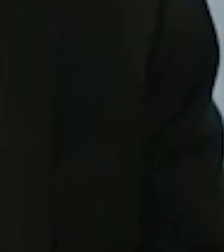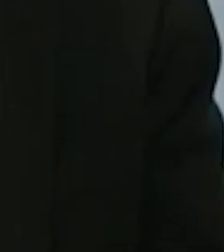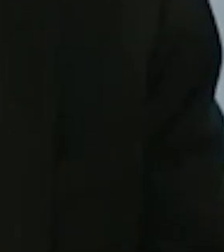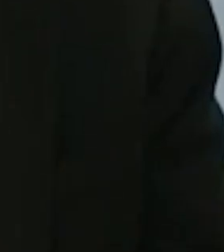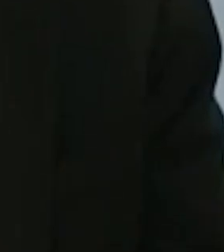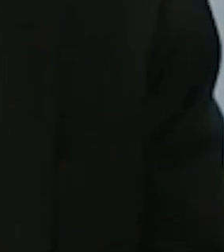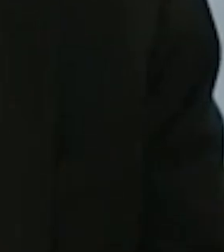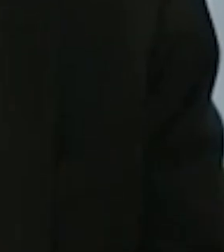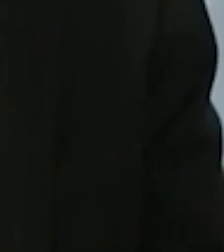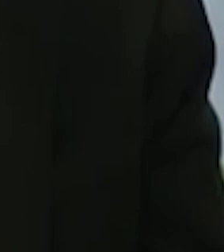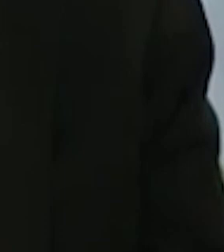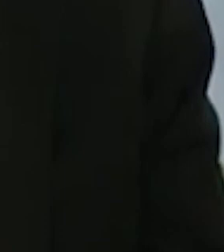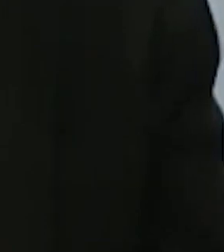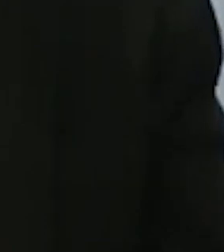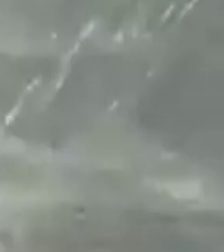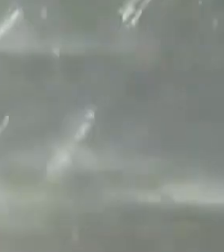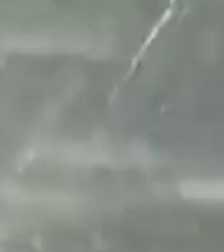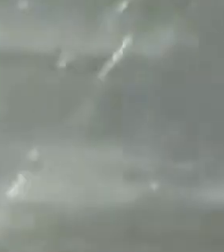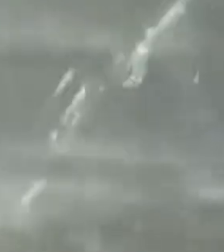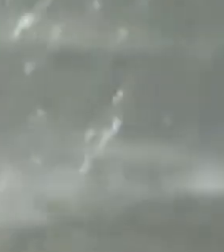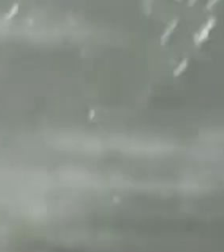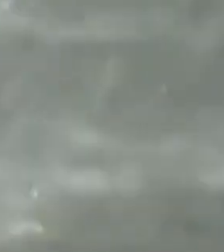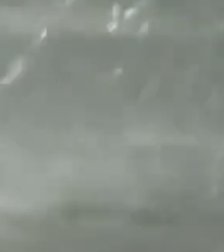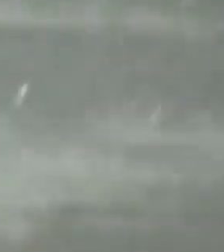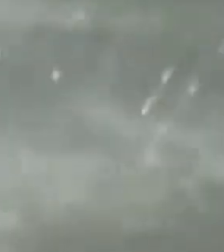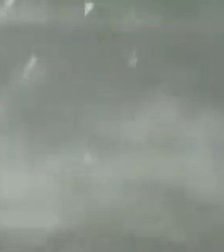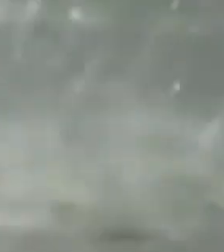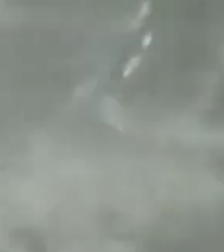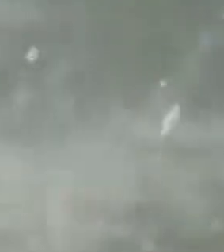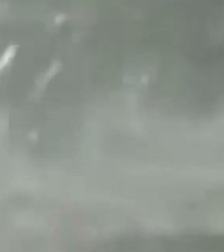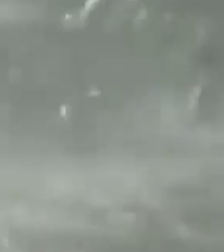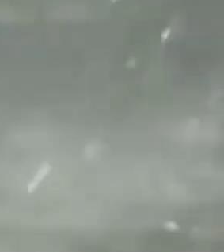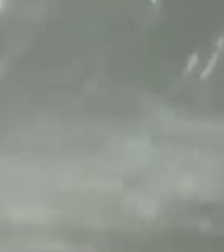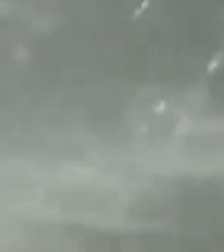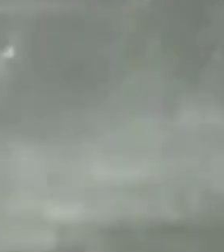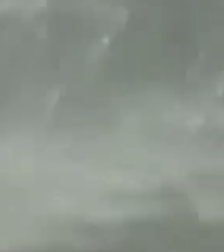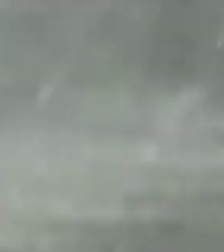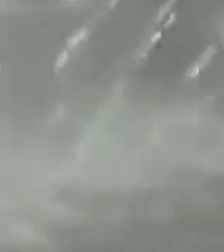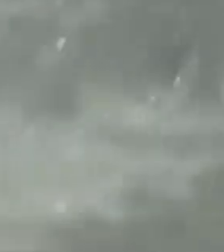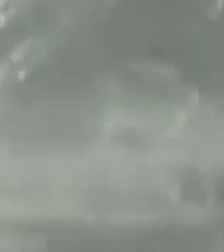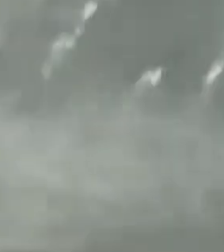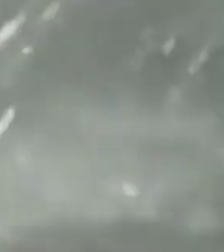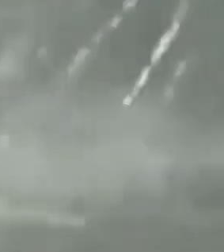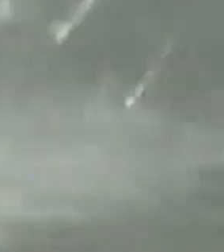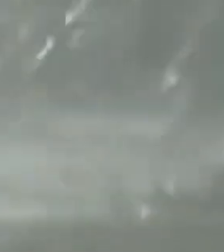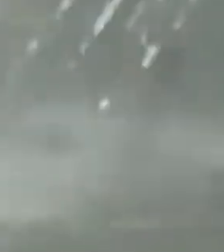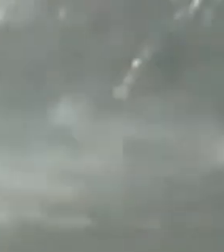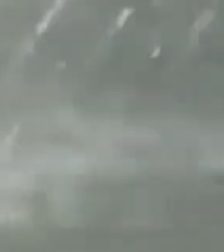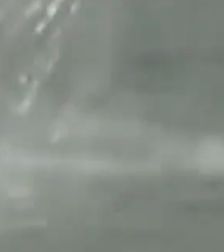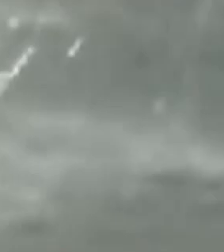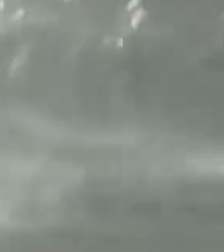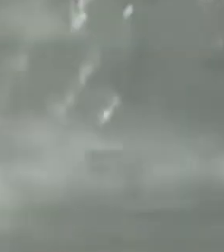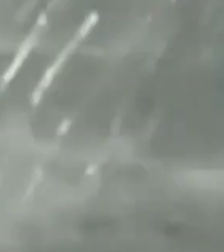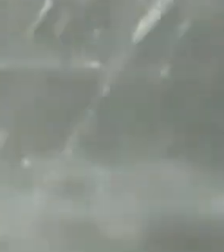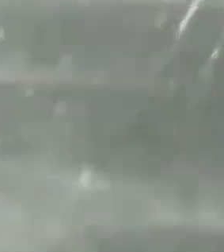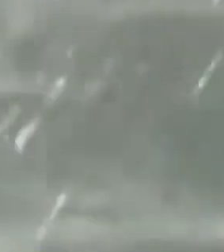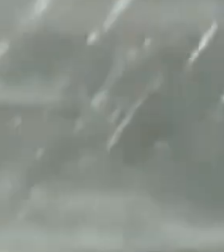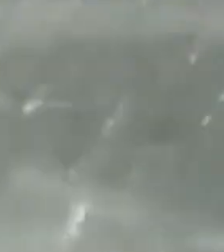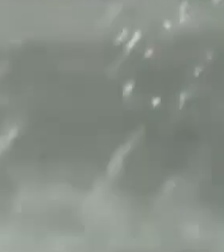Raising children is not a science, it's an art. What I like to tell them it's not those toys. Don't worry about having those